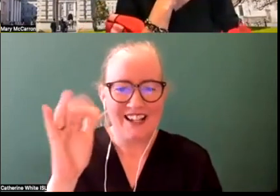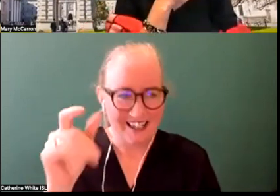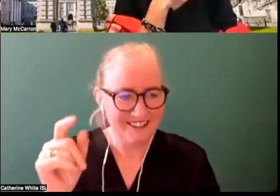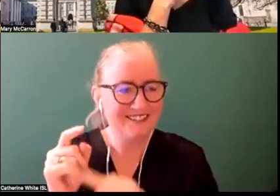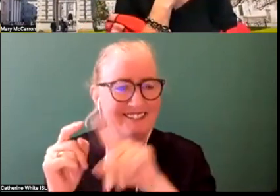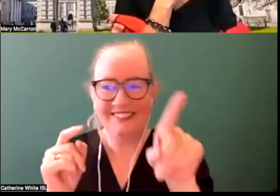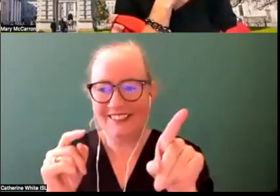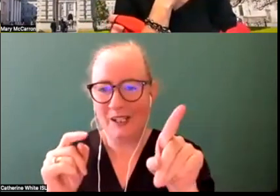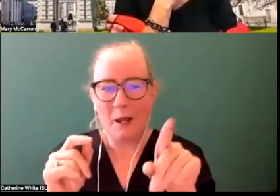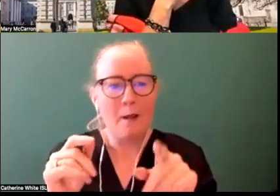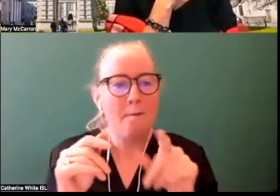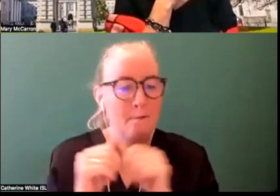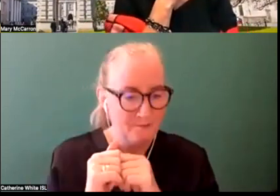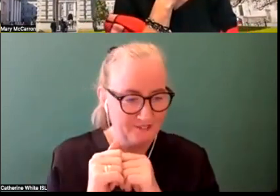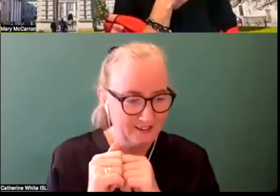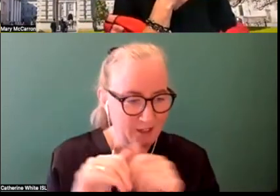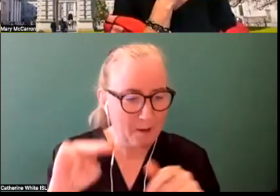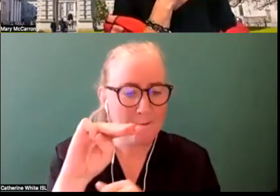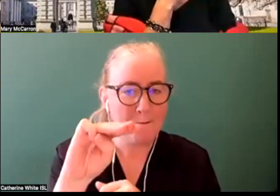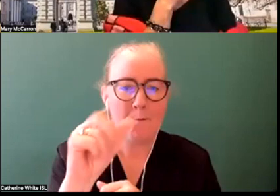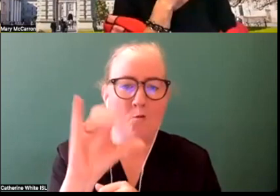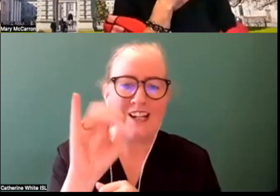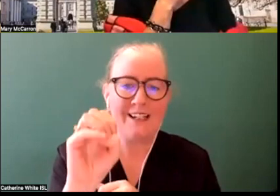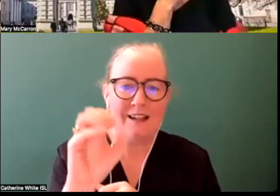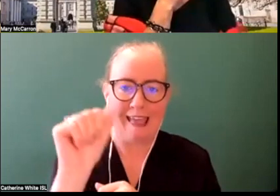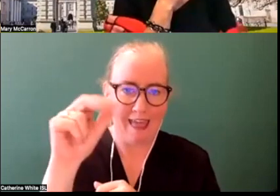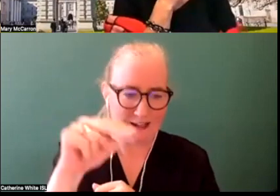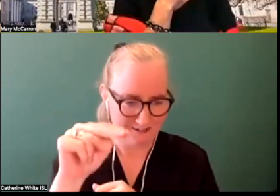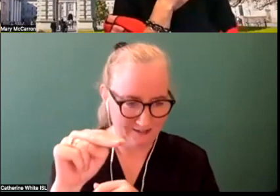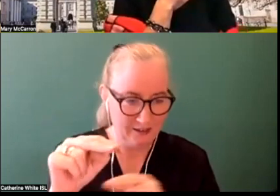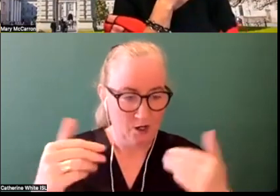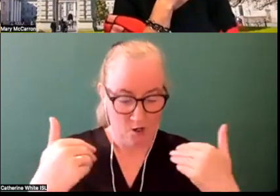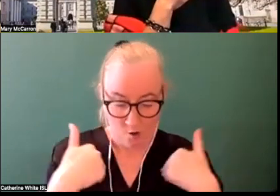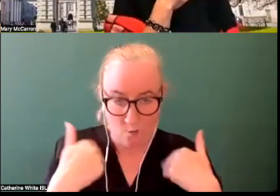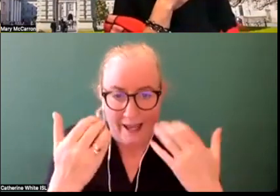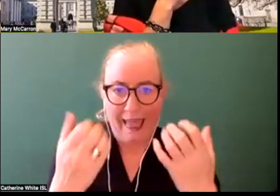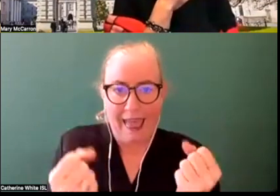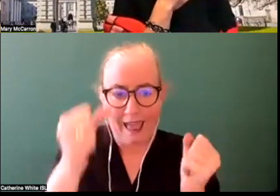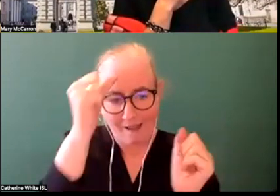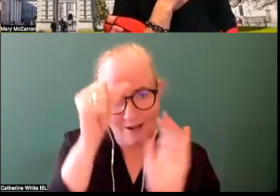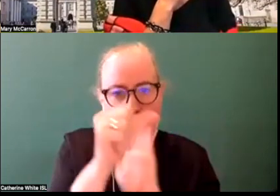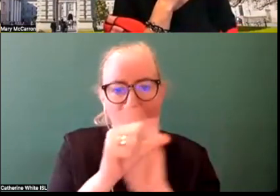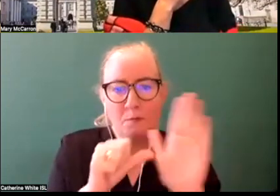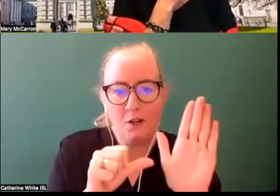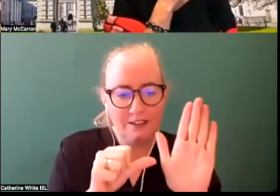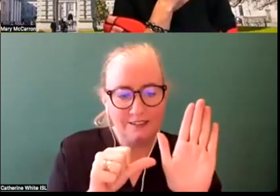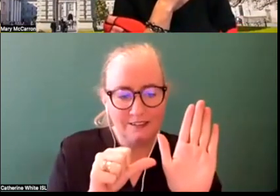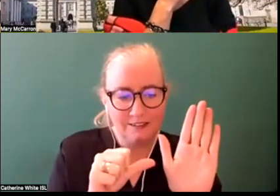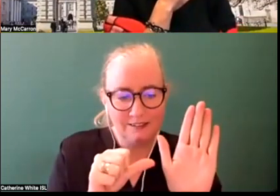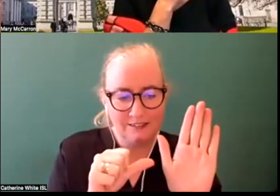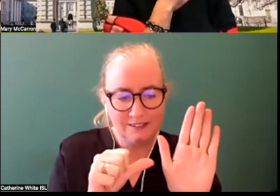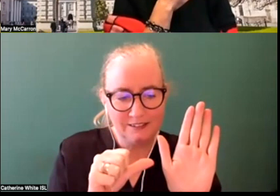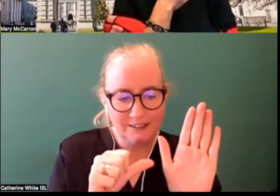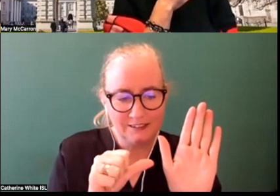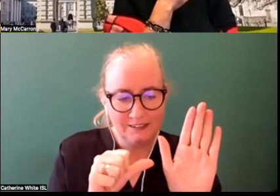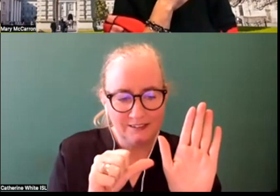the palliative side of nursing. We had experience with it with our girl. She